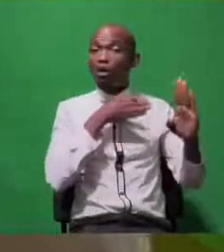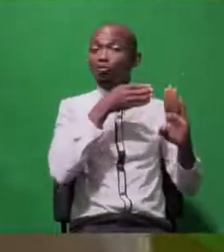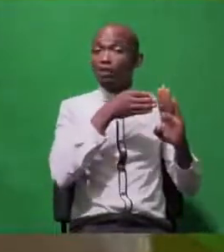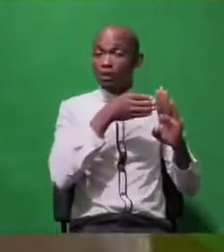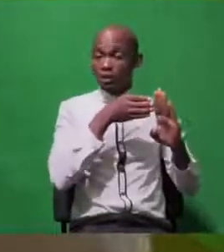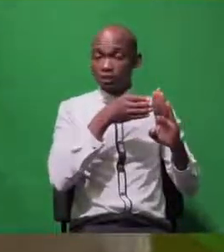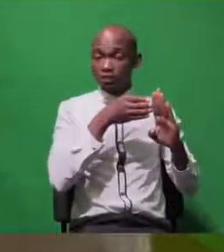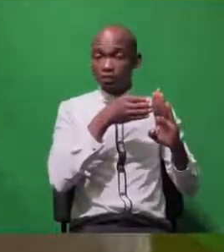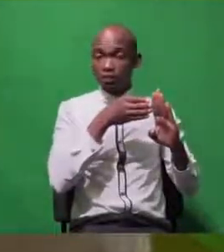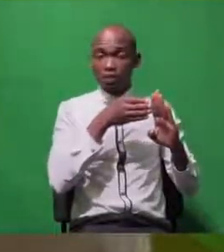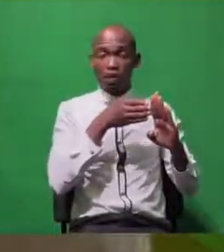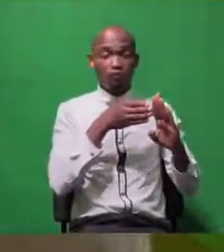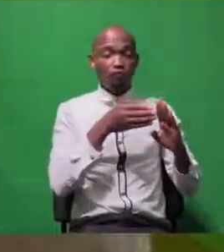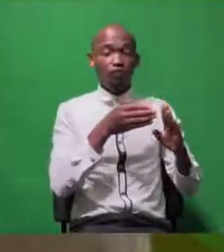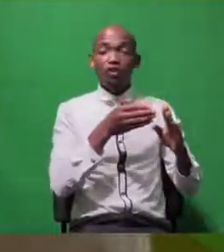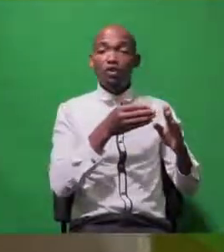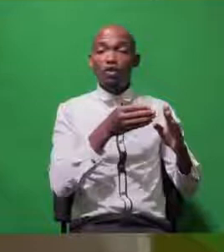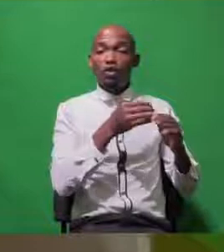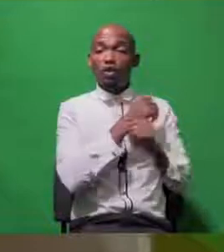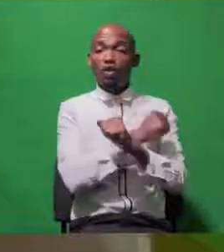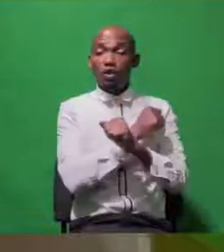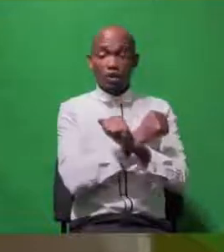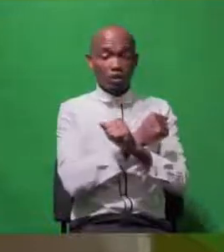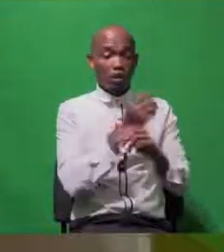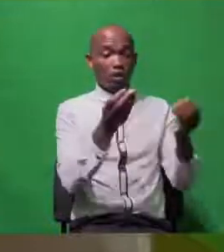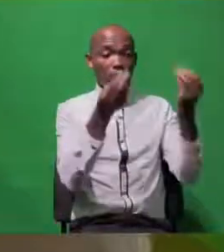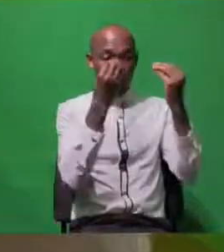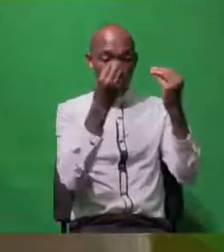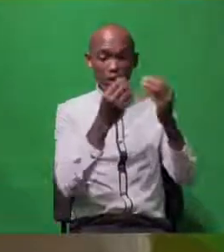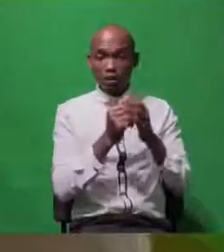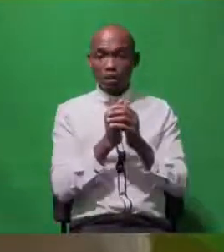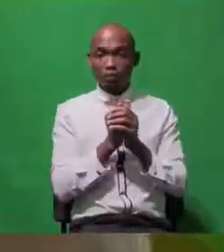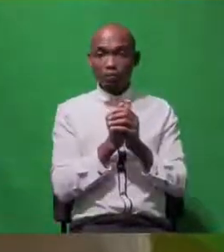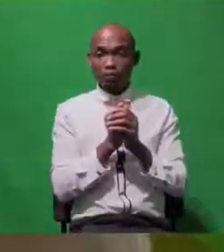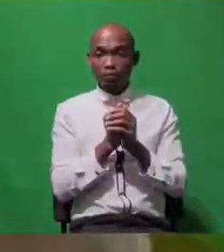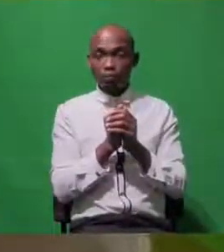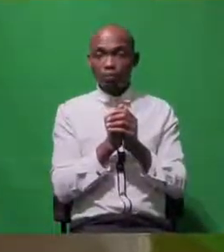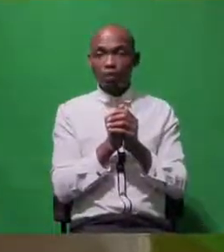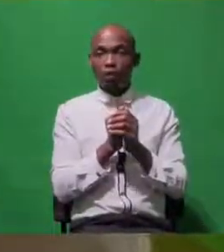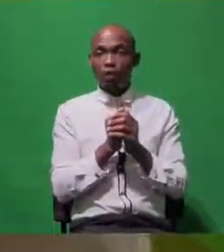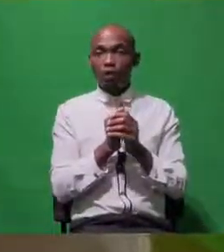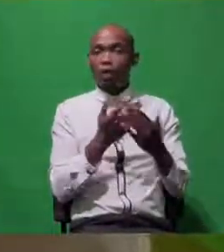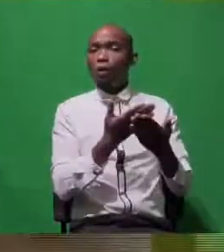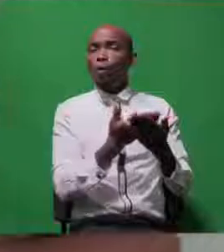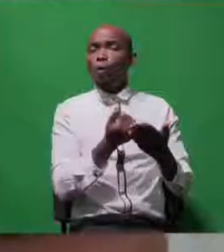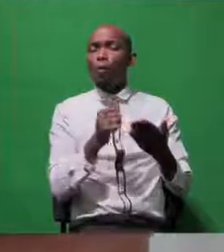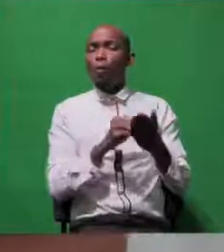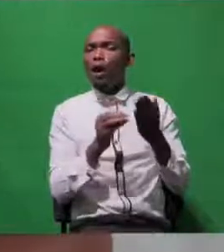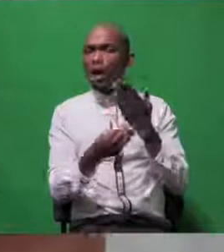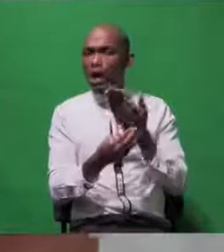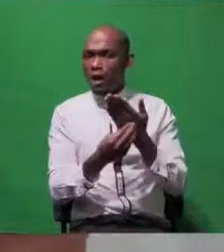colonial education. What were the objectives of colonial education? Why the